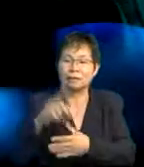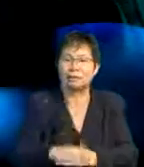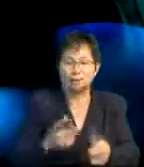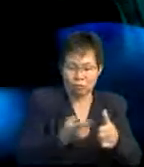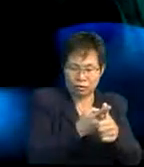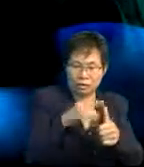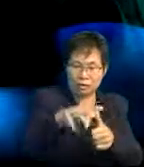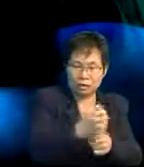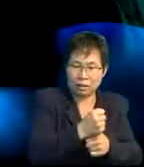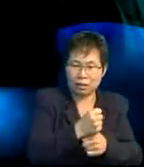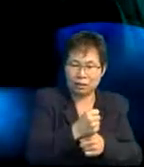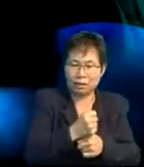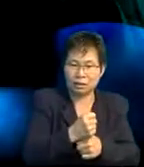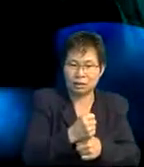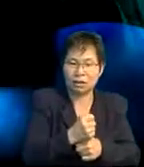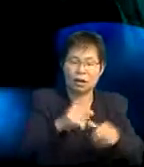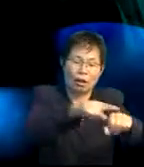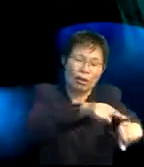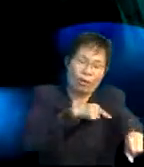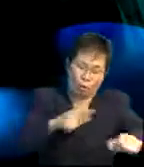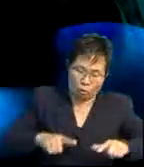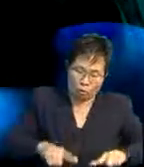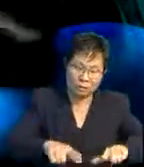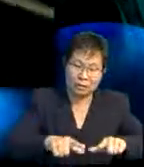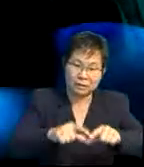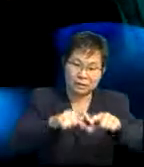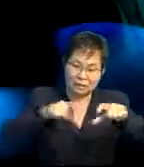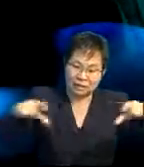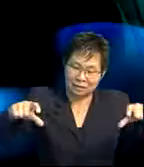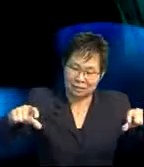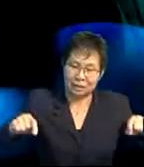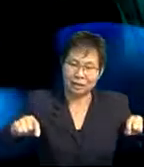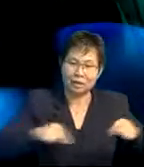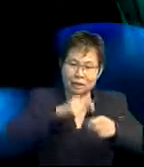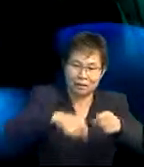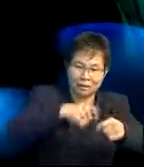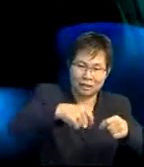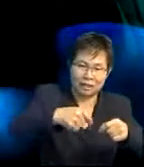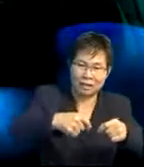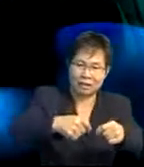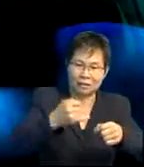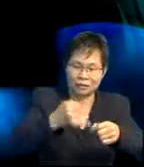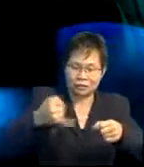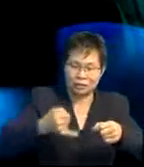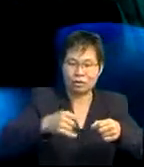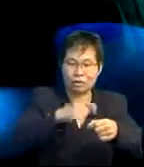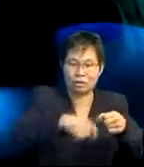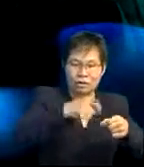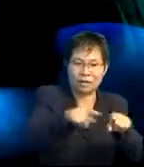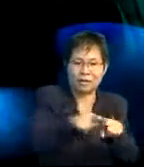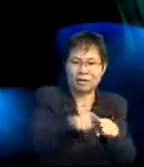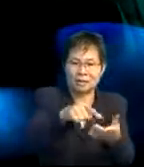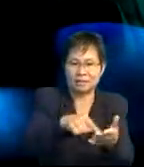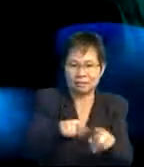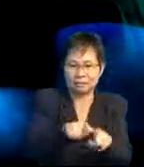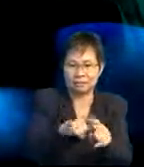First, take the rod or long stick and tie a piece of thread at one end like